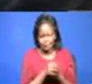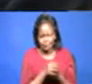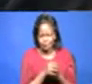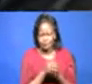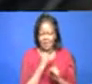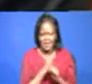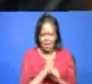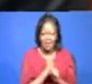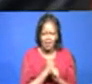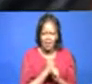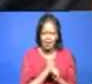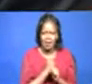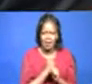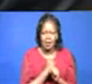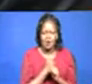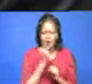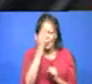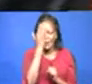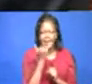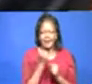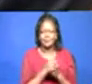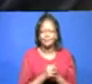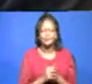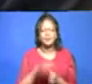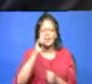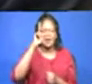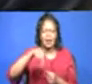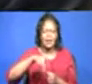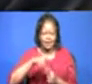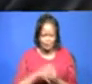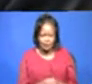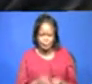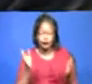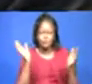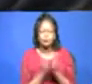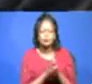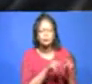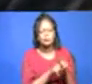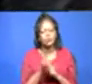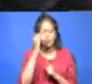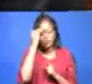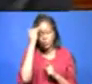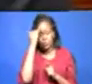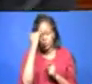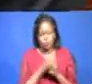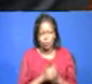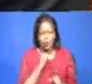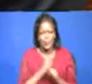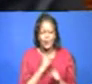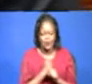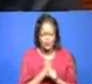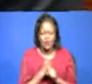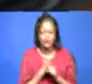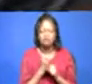undertaken by the DPP. And as you know, in the performance of his functions